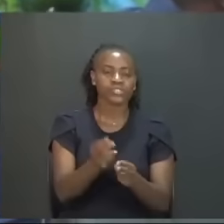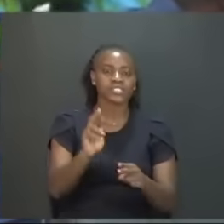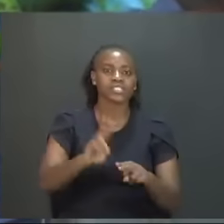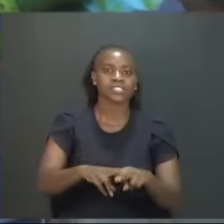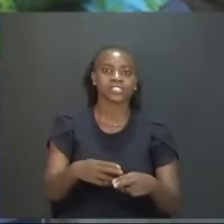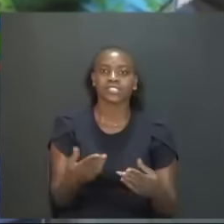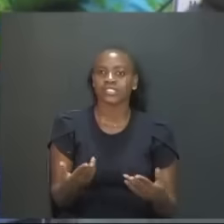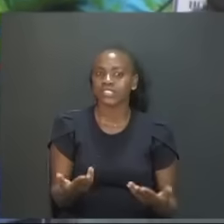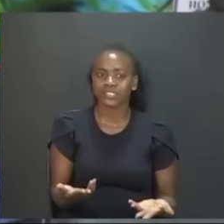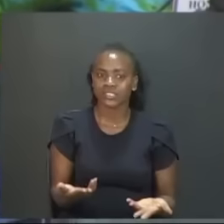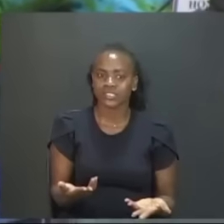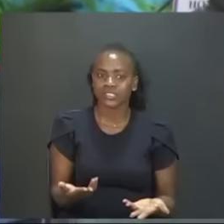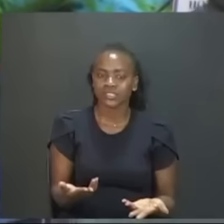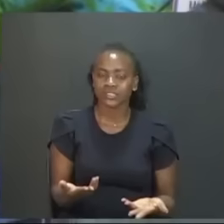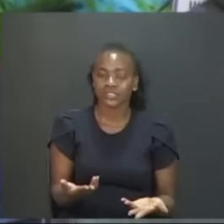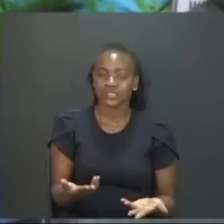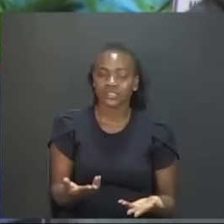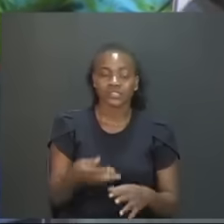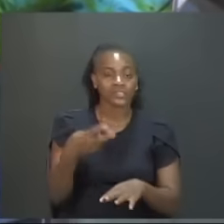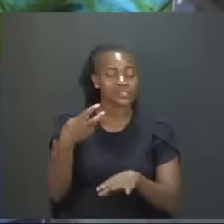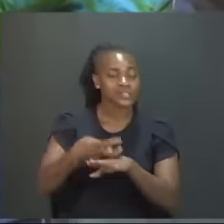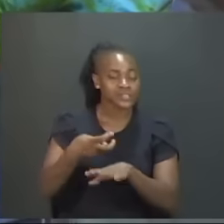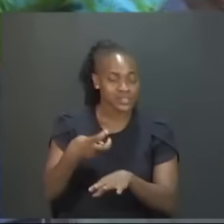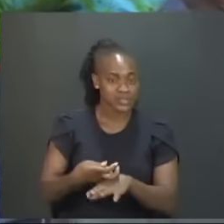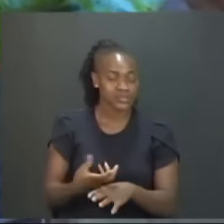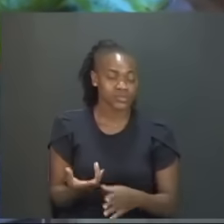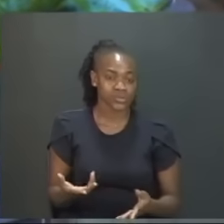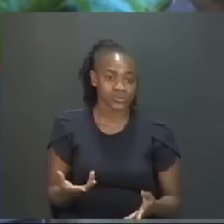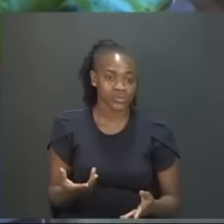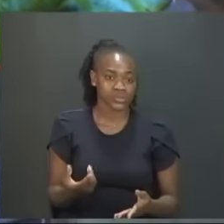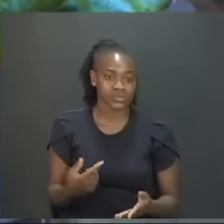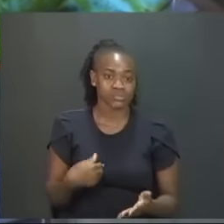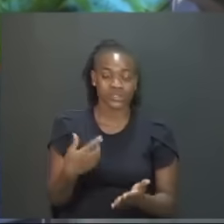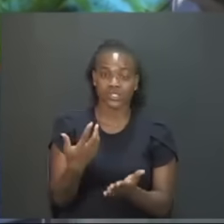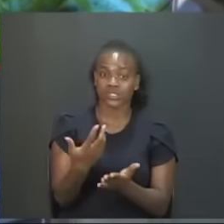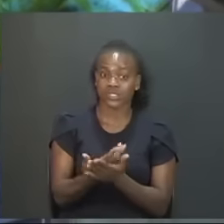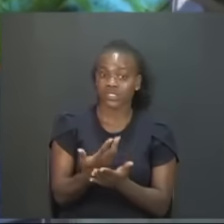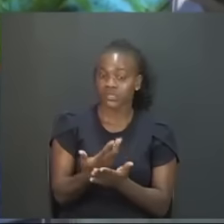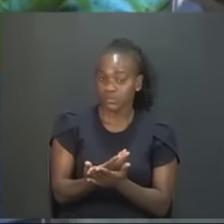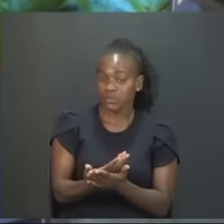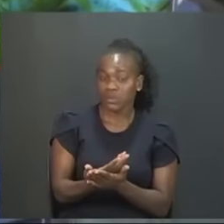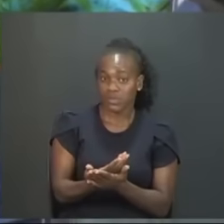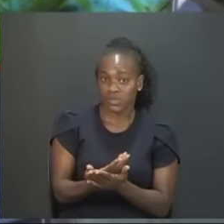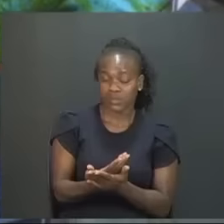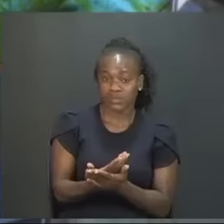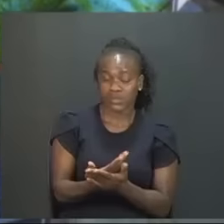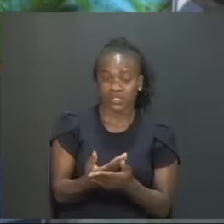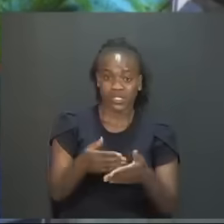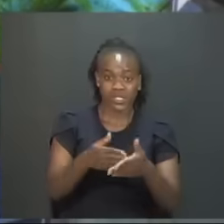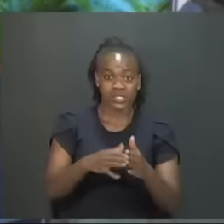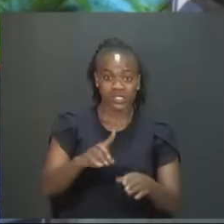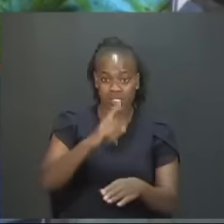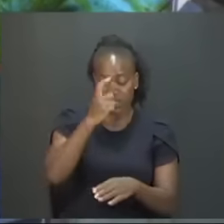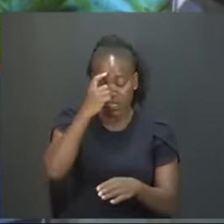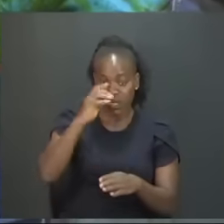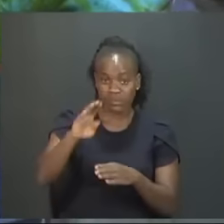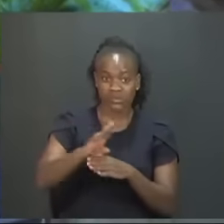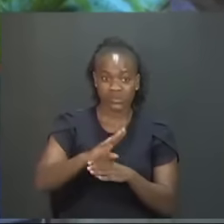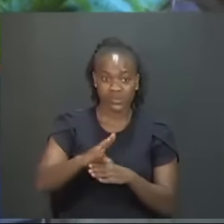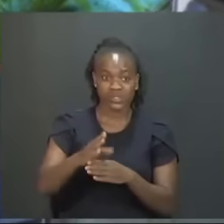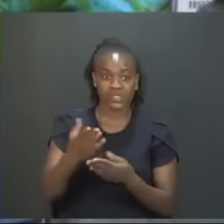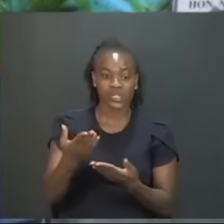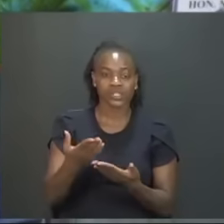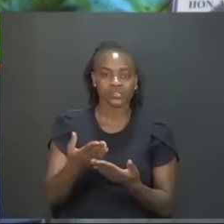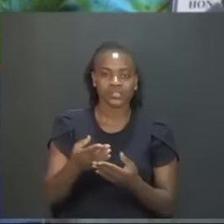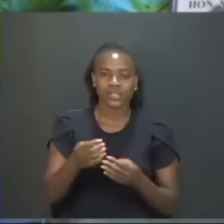the chamber, it's difficult for members of Parliament. So I'm pleading to the leader of government business to, as a matter